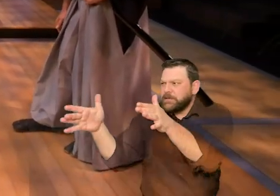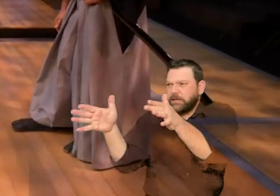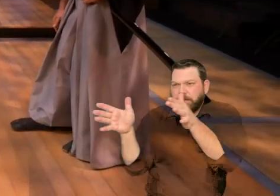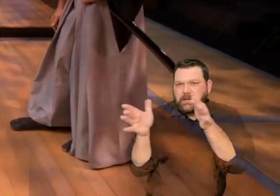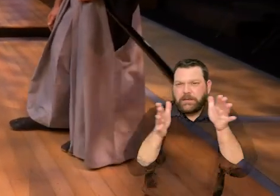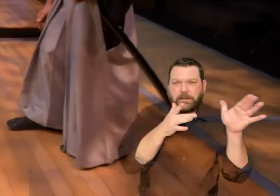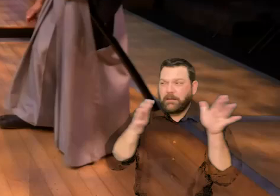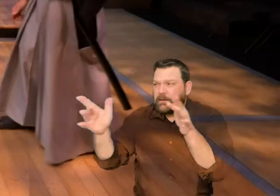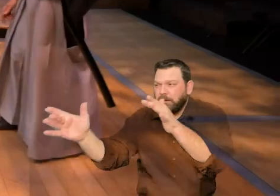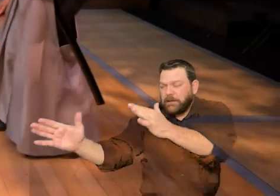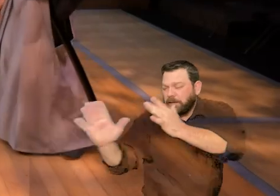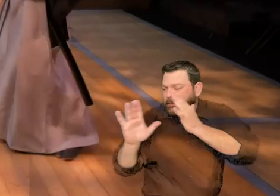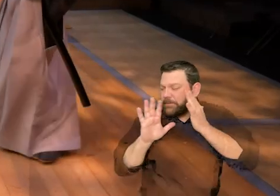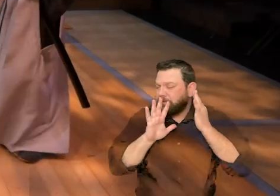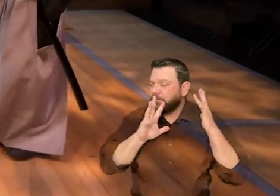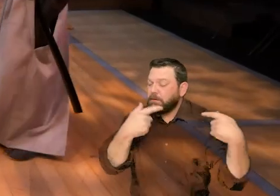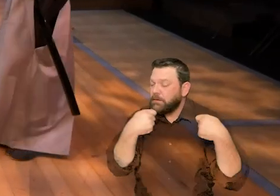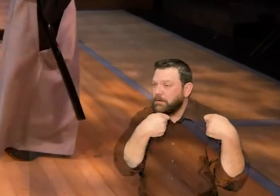Wind,